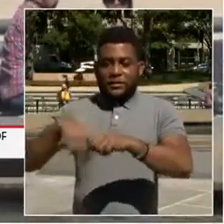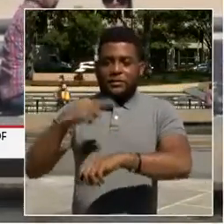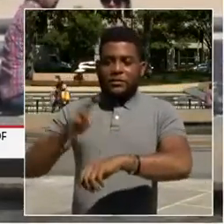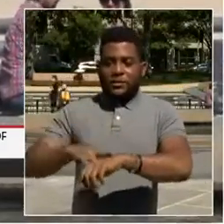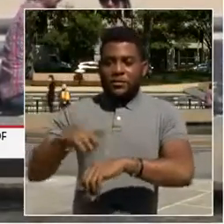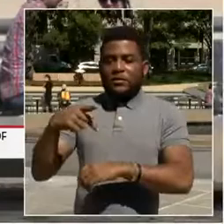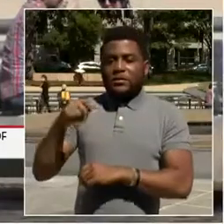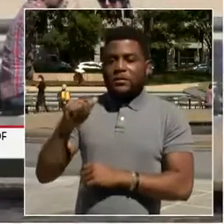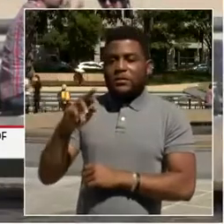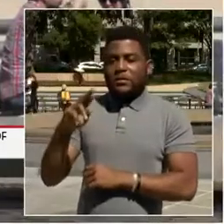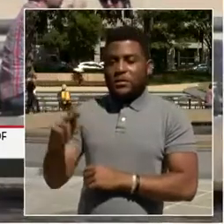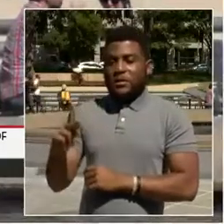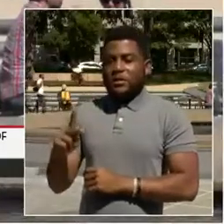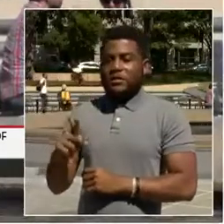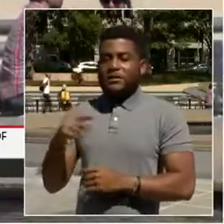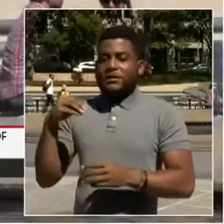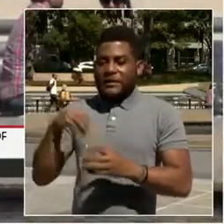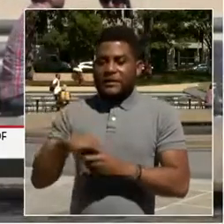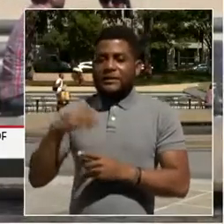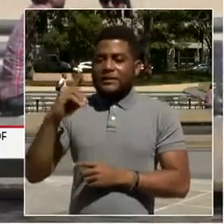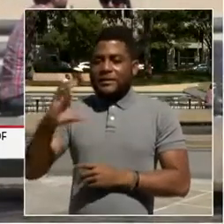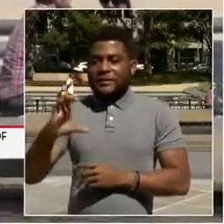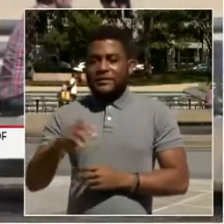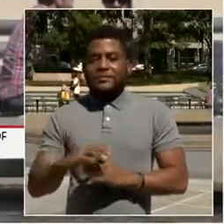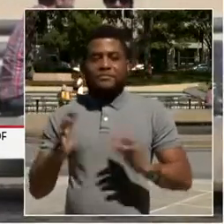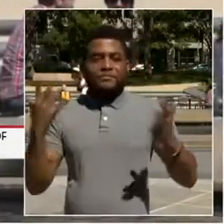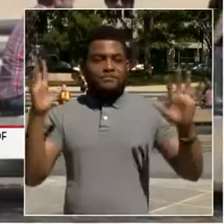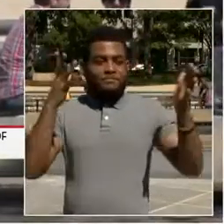Service parks in the District of Columbia.